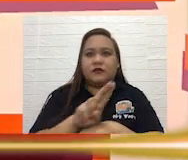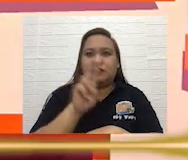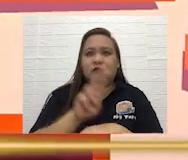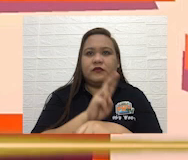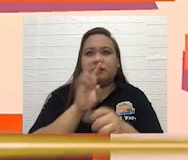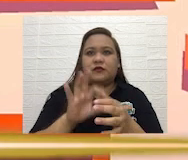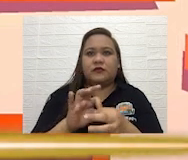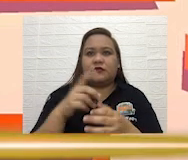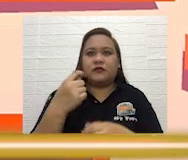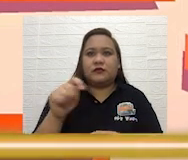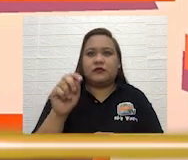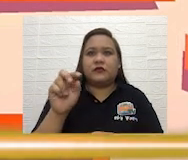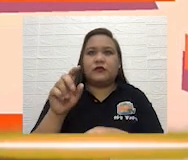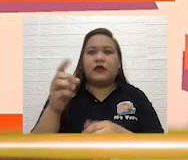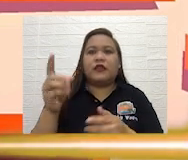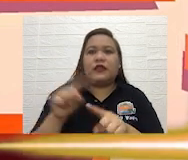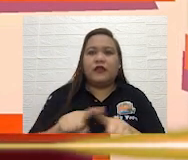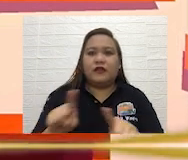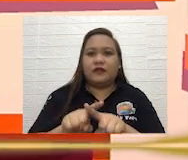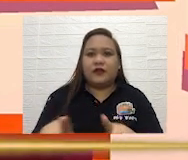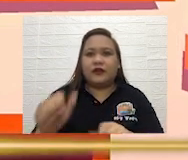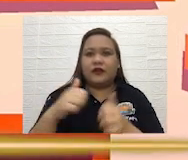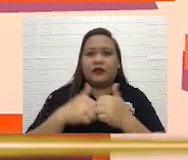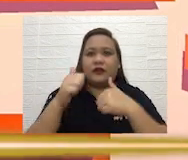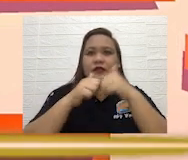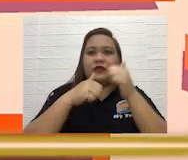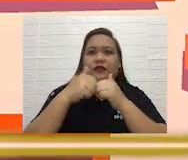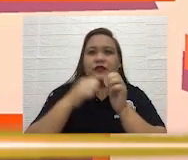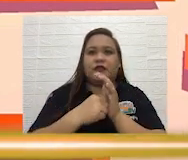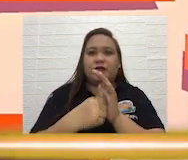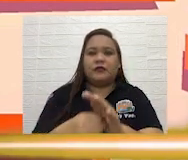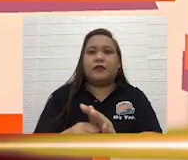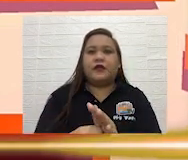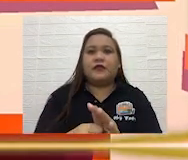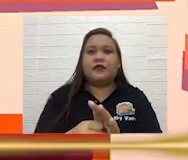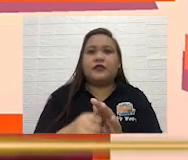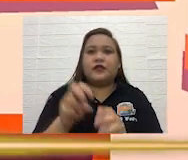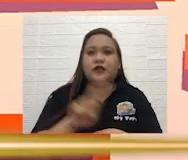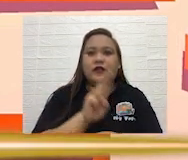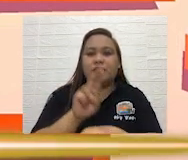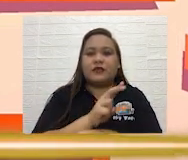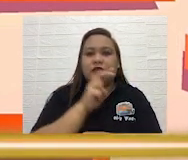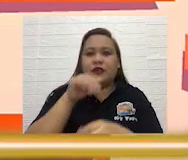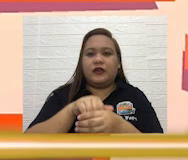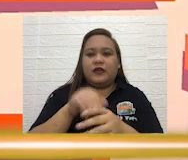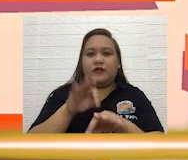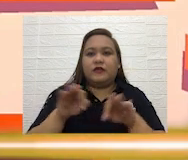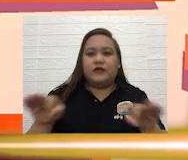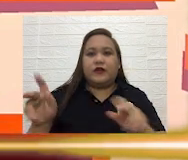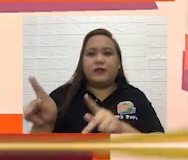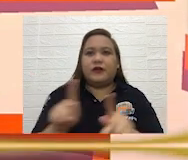Identify and explain the use of the different architectural symbols used in floor planning.